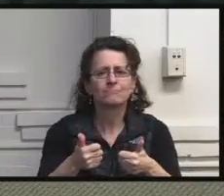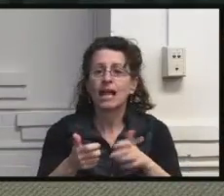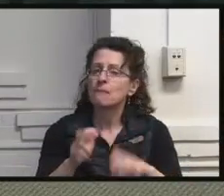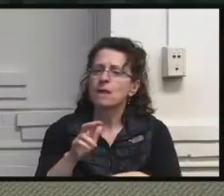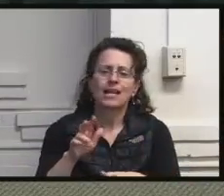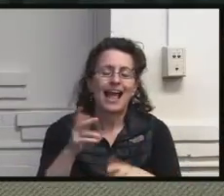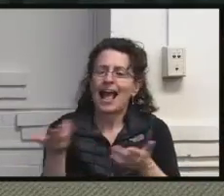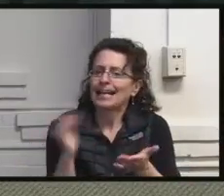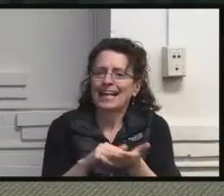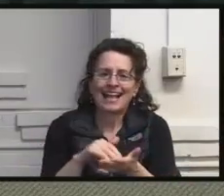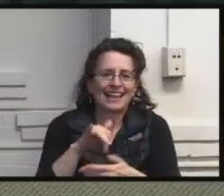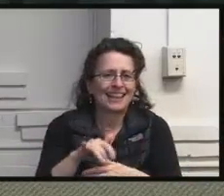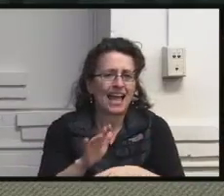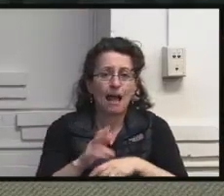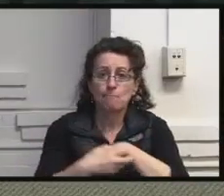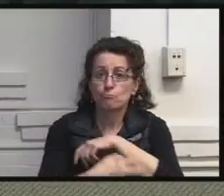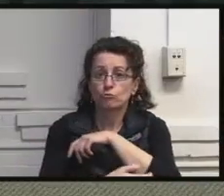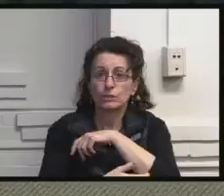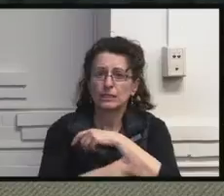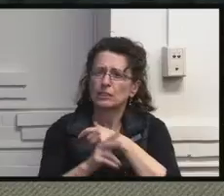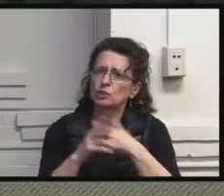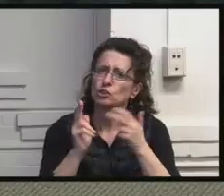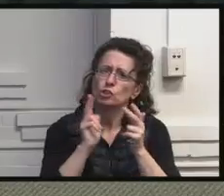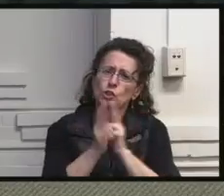bridge. I mean, it gets used a lot.